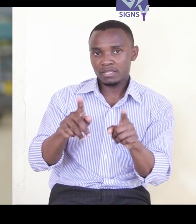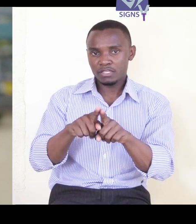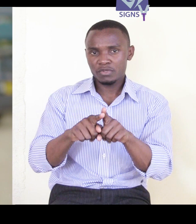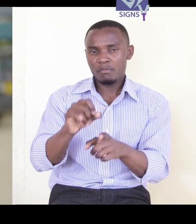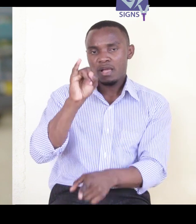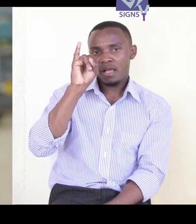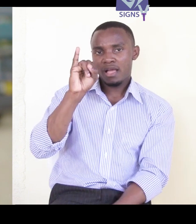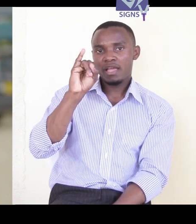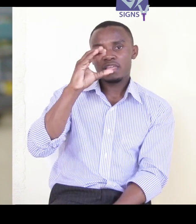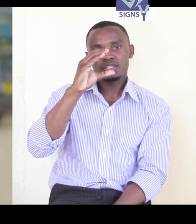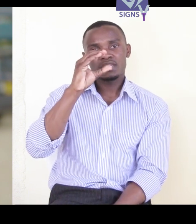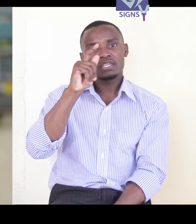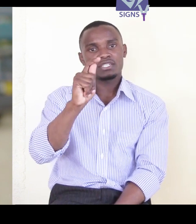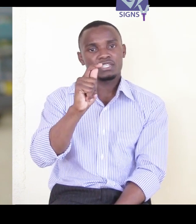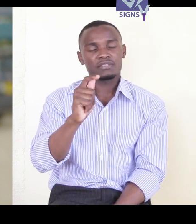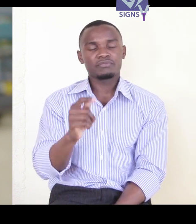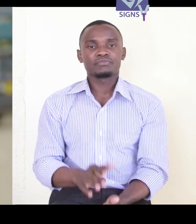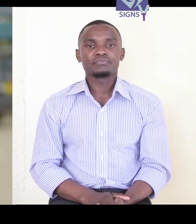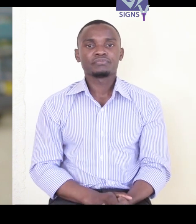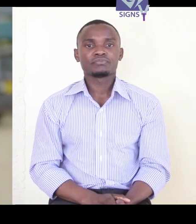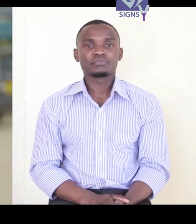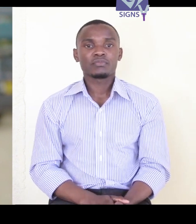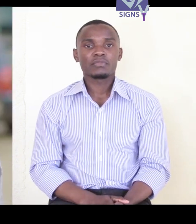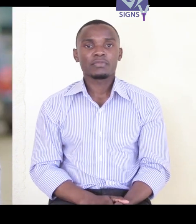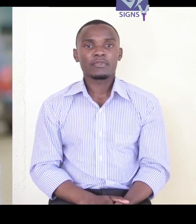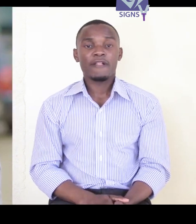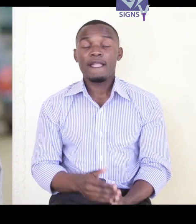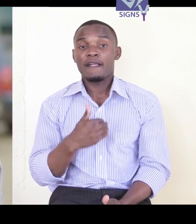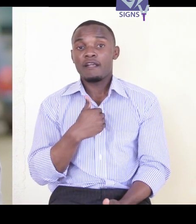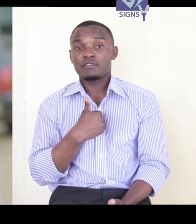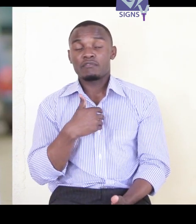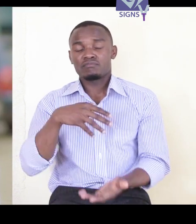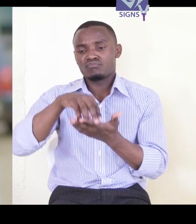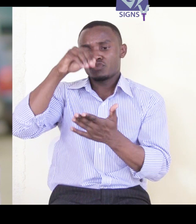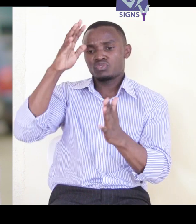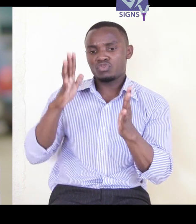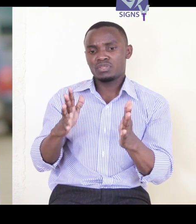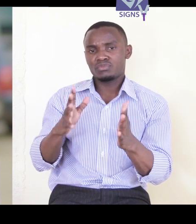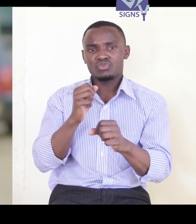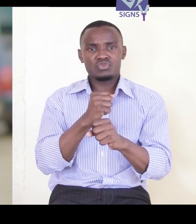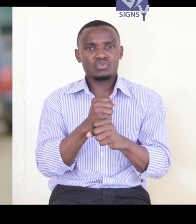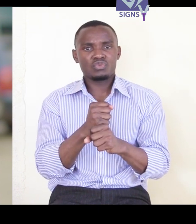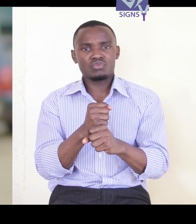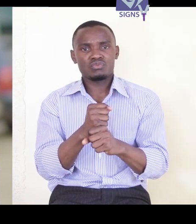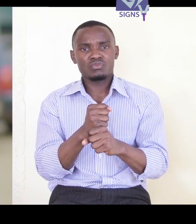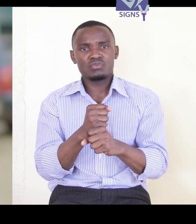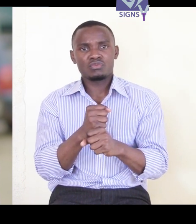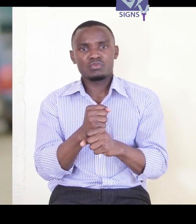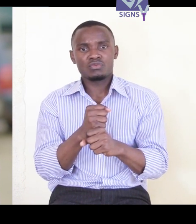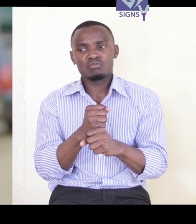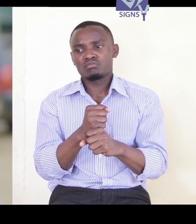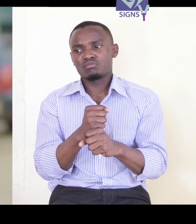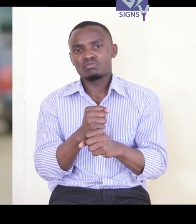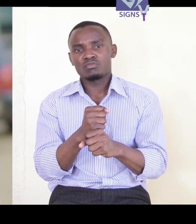teach a bit of ICT in Machakos Technical. We have students who do courses and go and